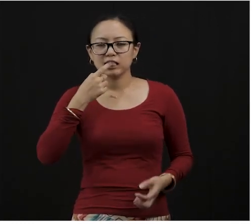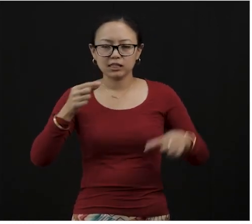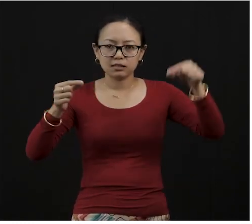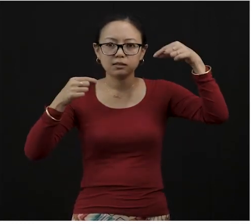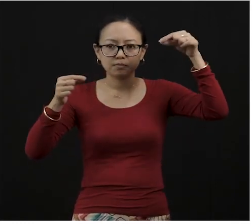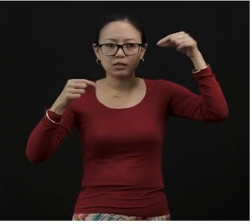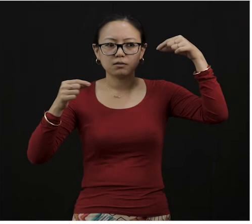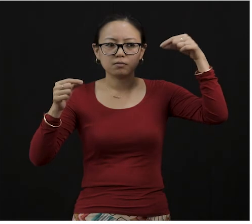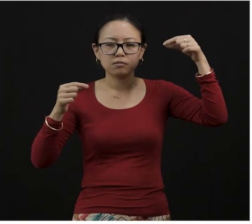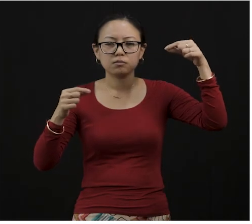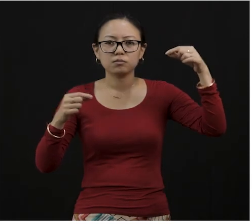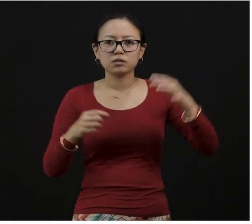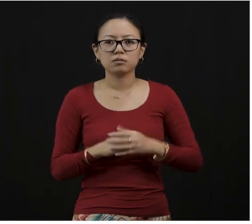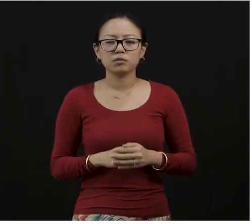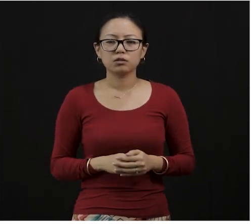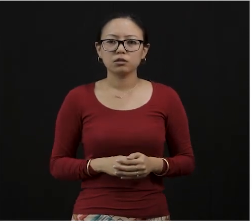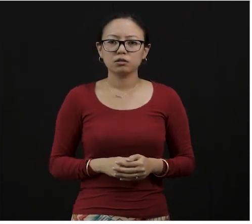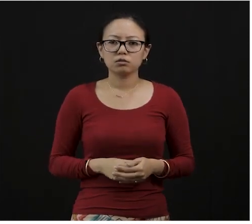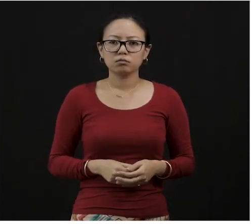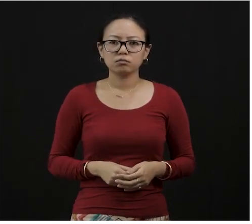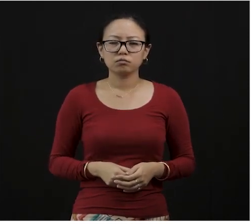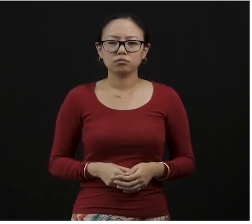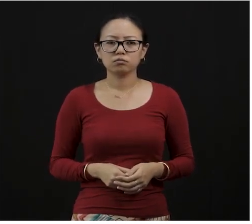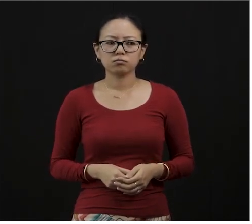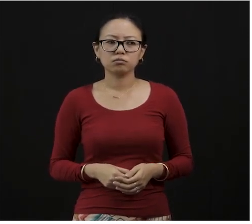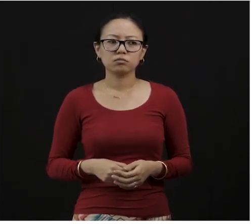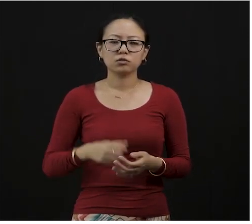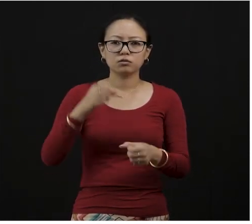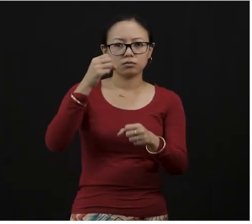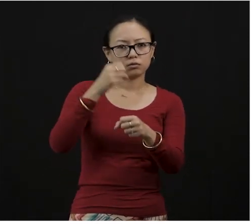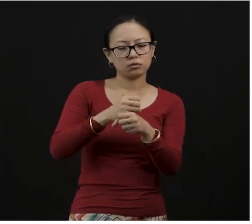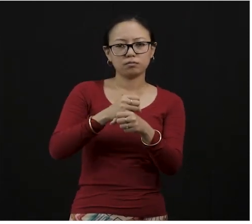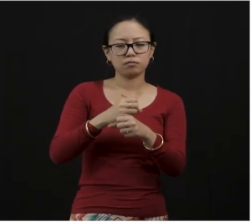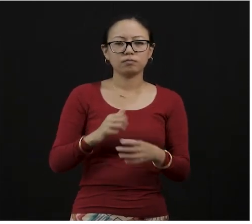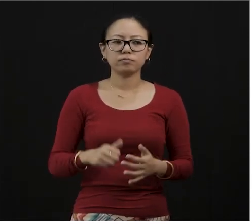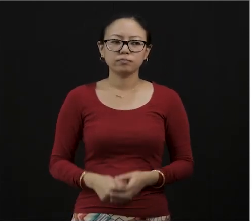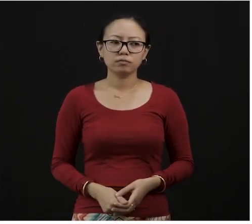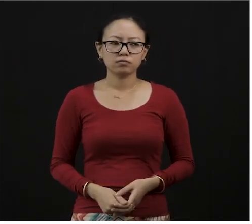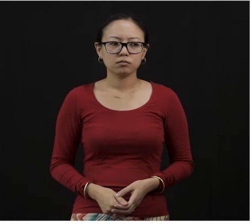Second, a sheet of paper. A sheet of paper, we measure in grams.